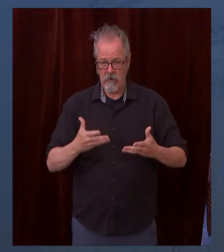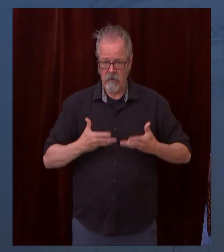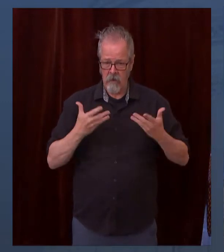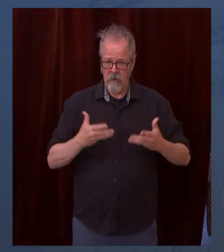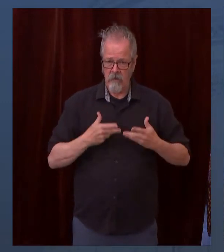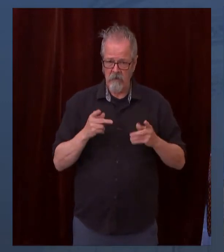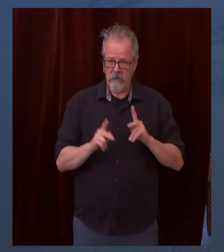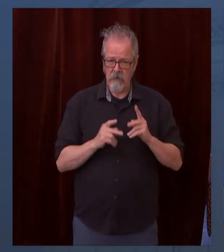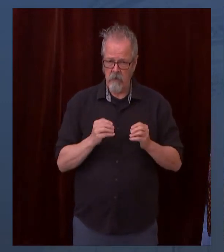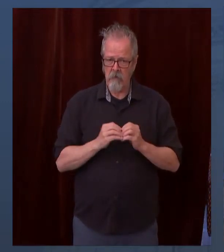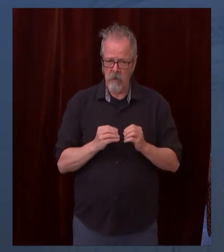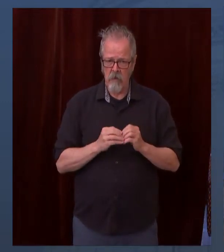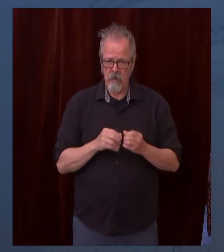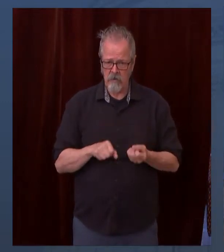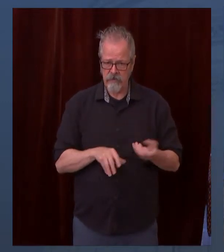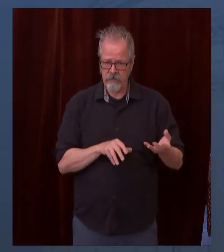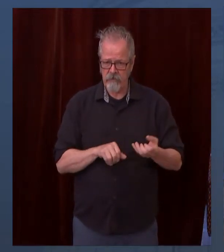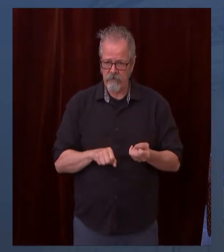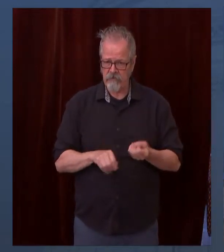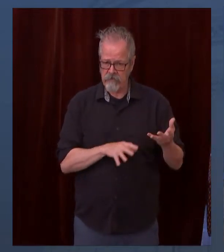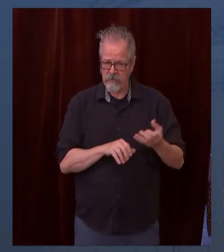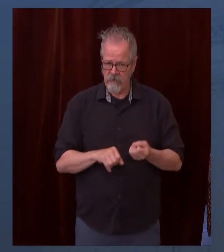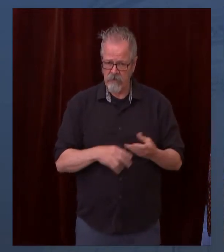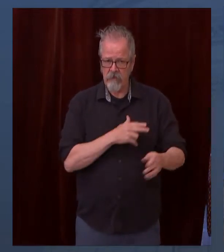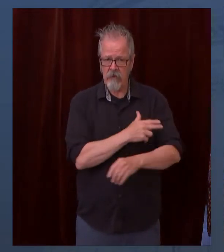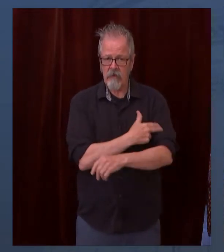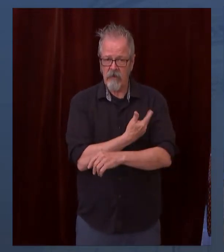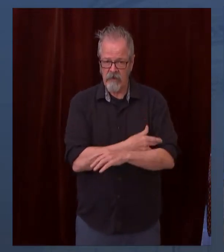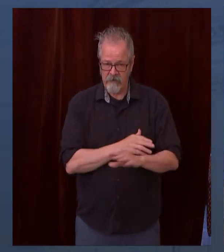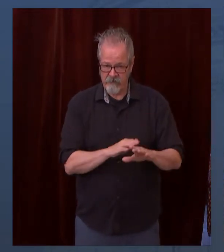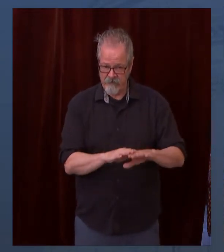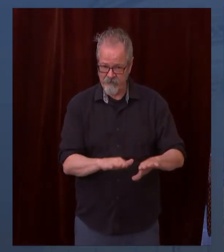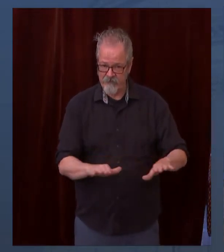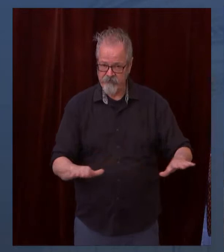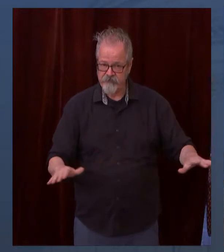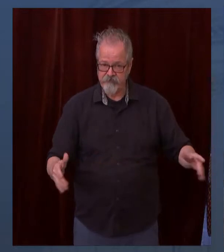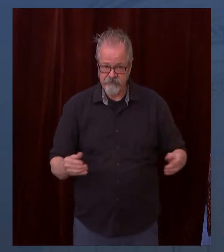chronic problems associated with this disease, even if it doesn't take their life.